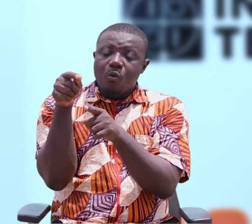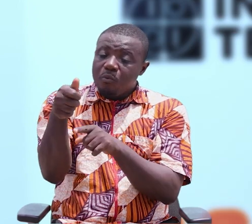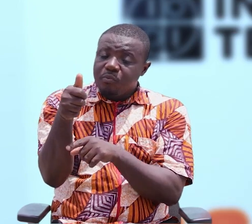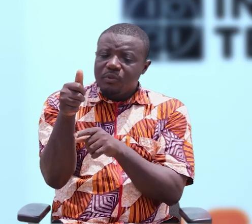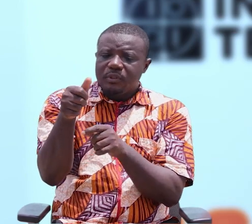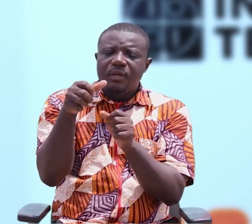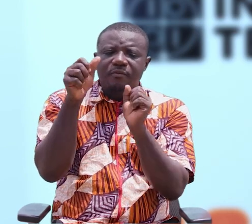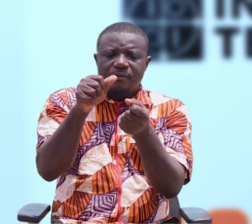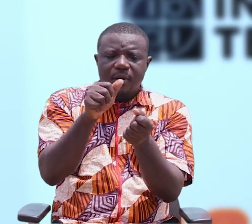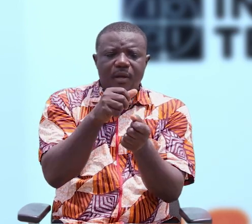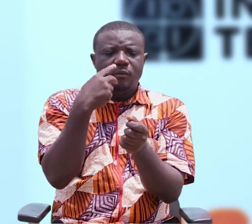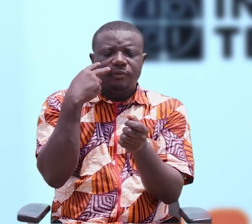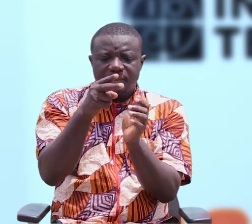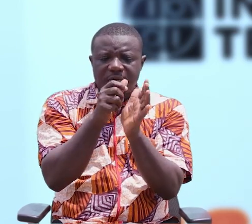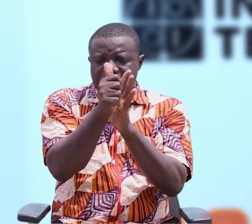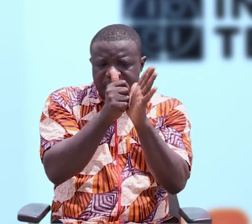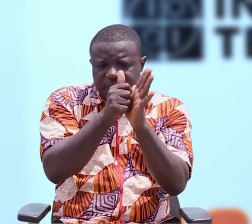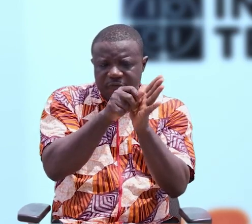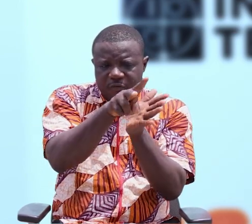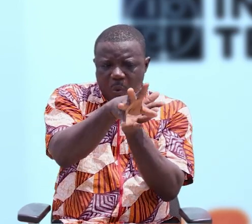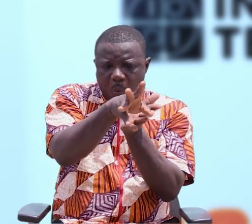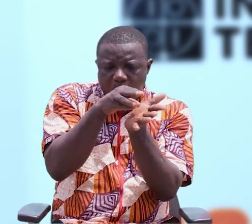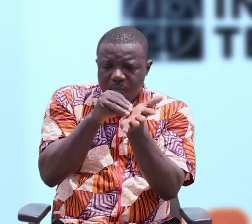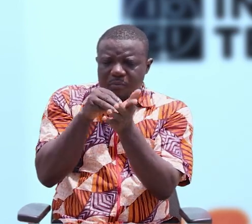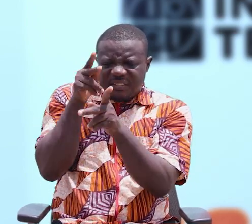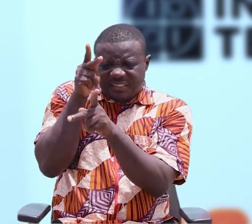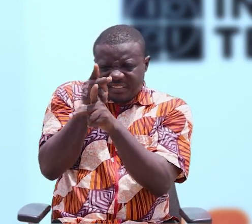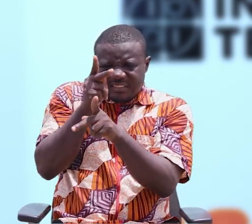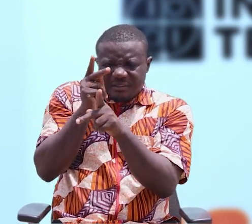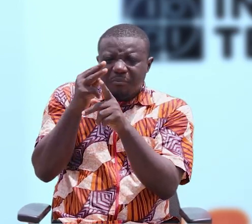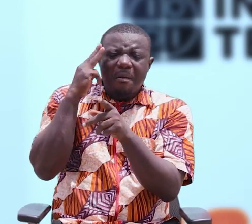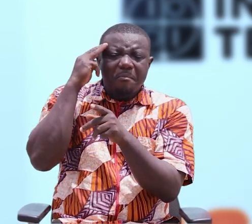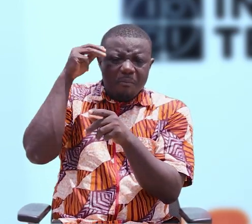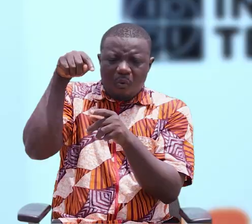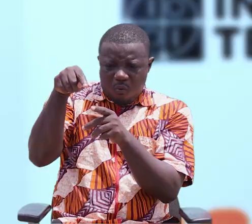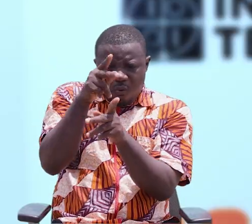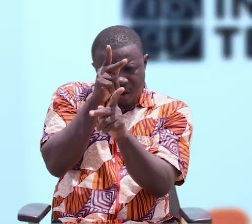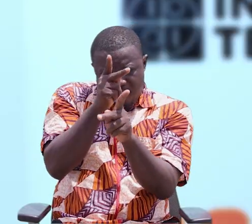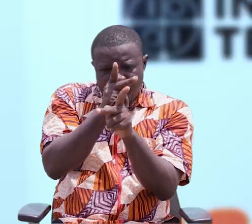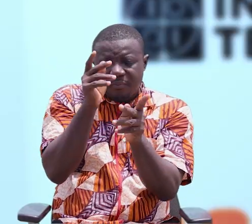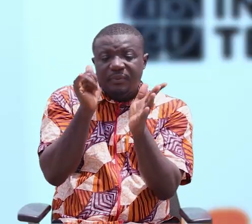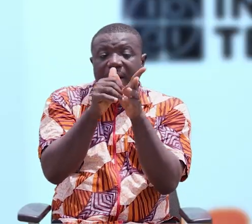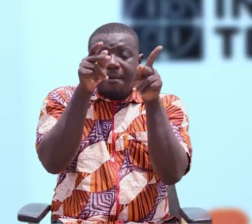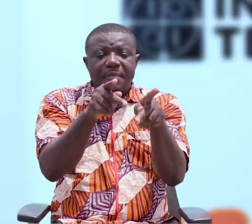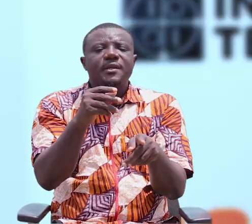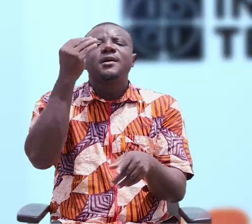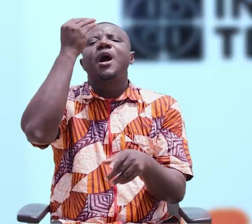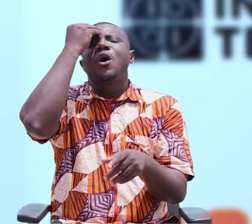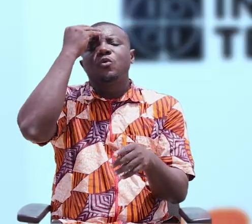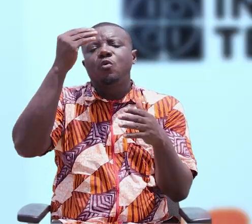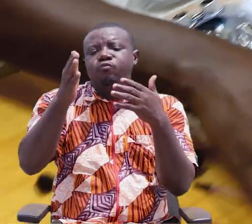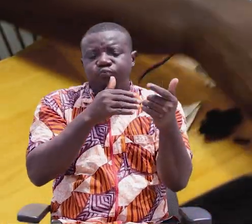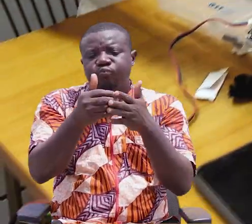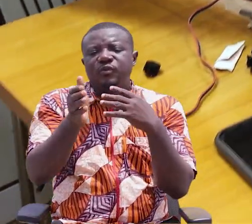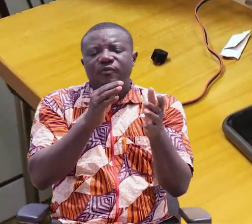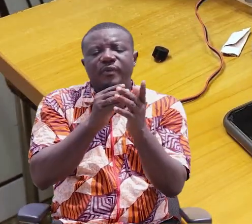the device captures on its way is being stored such that you, the caregiver, can be able to track and see the obstacles or the images that